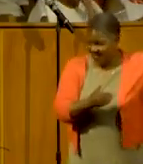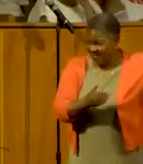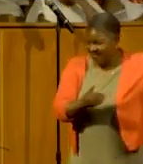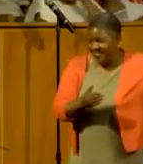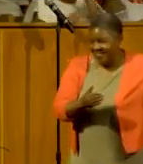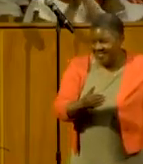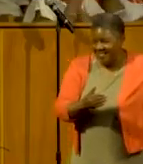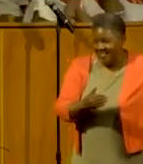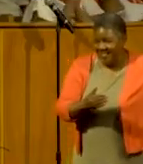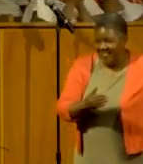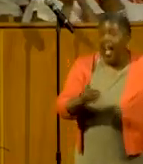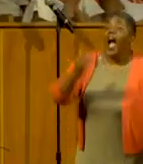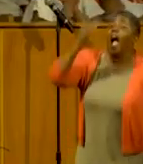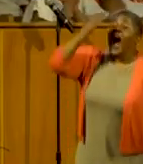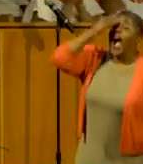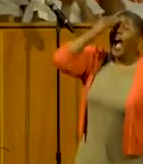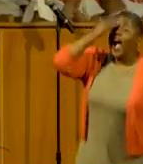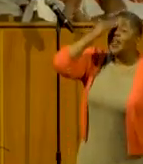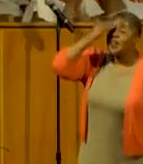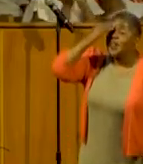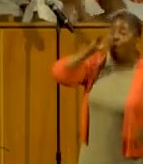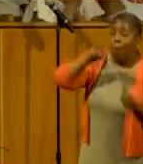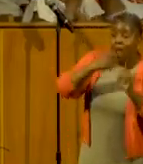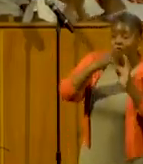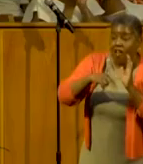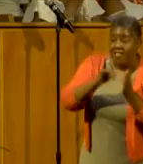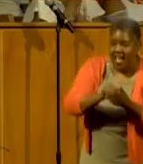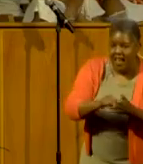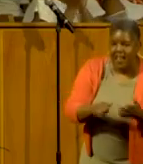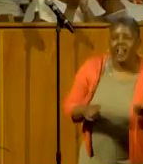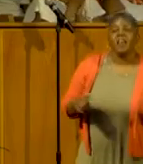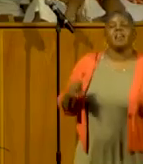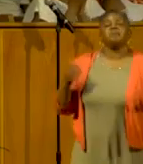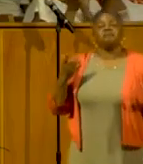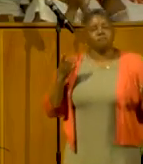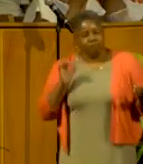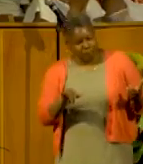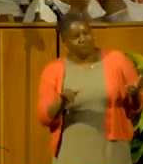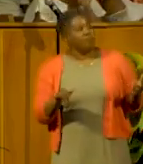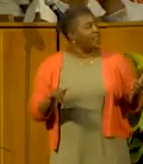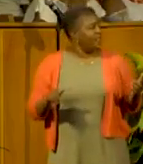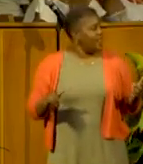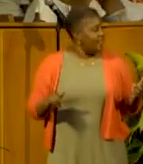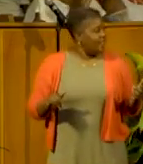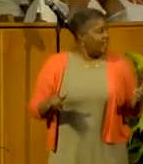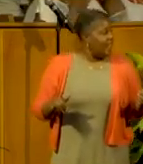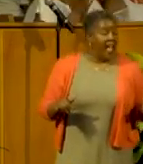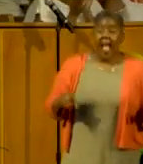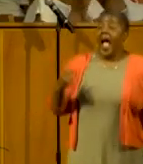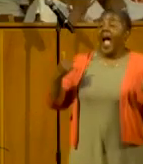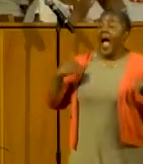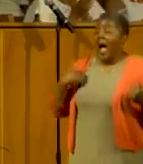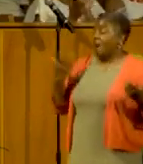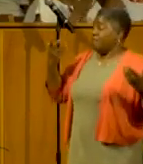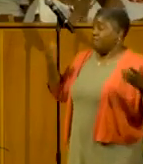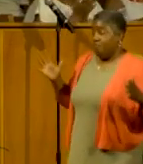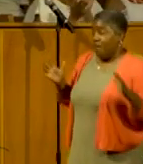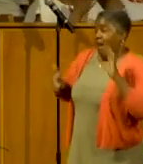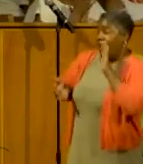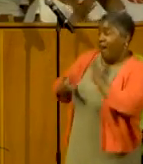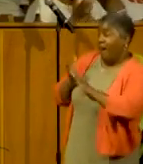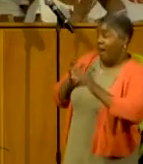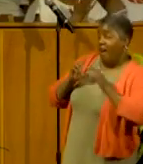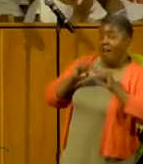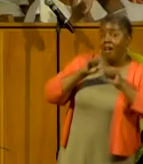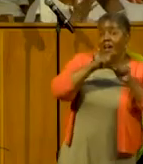it. I know then he played something that day. Get me out of here